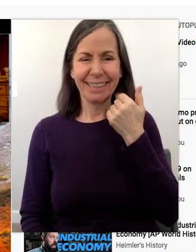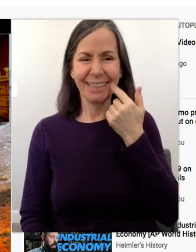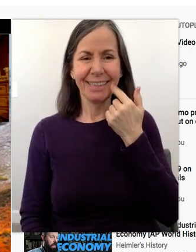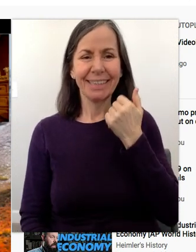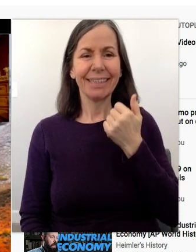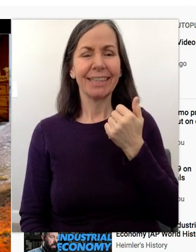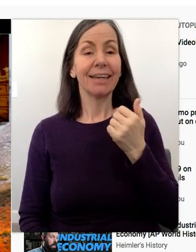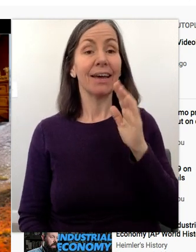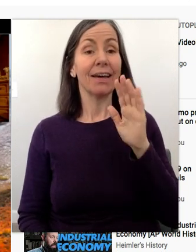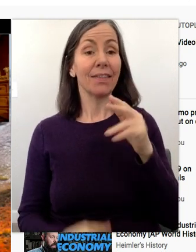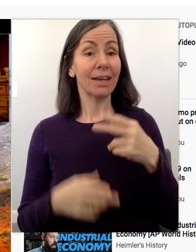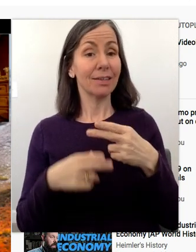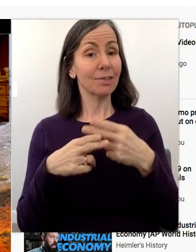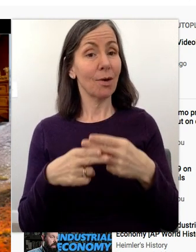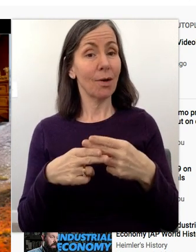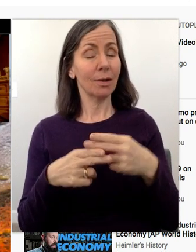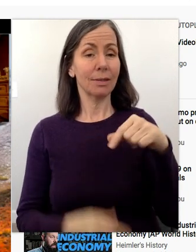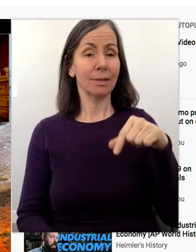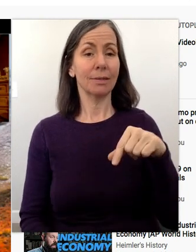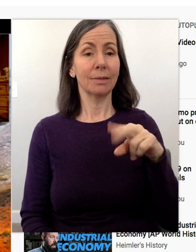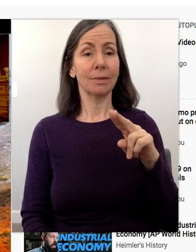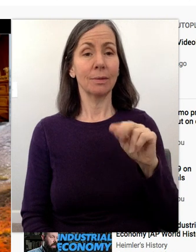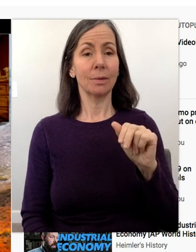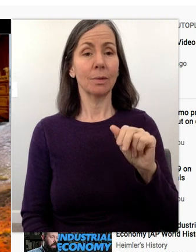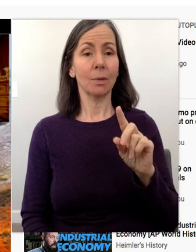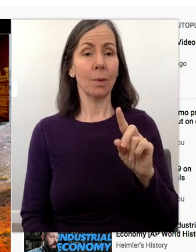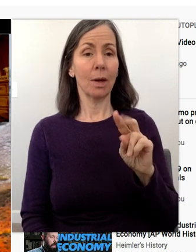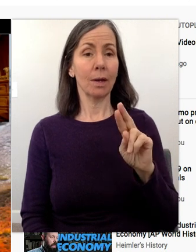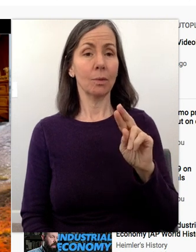We call these quadratic functions.